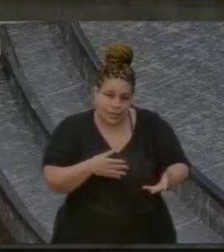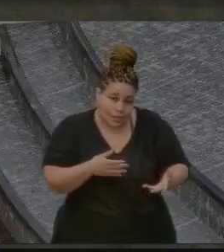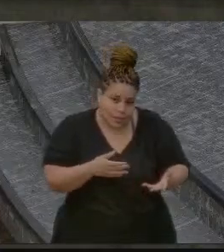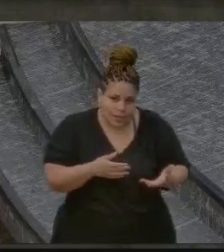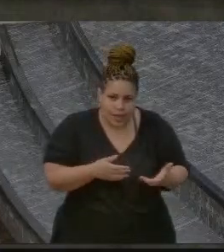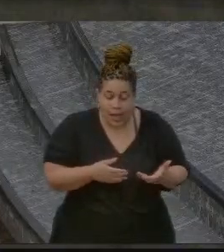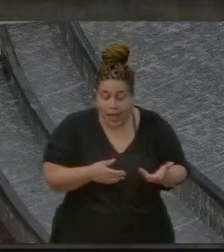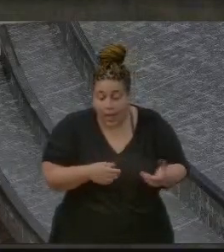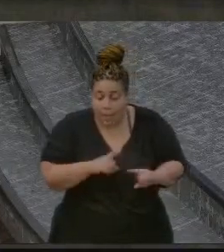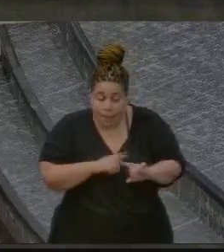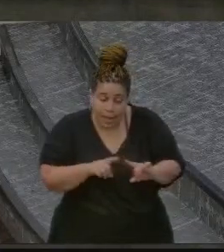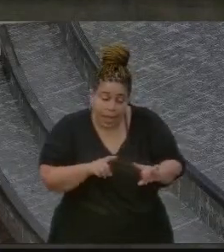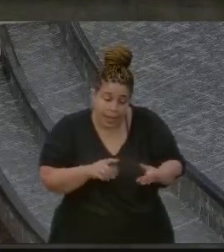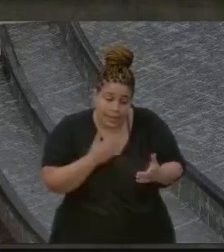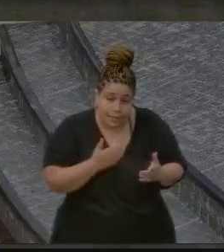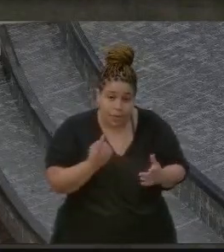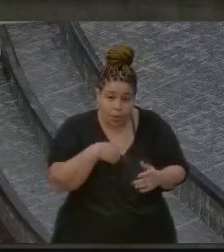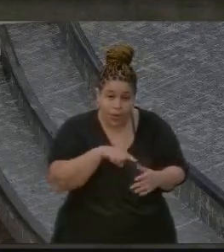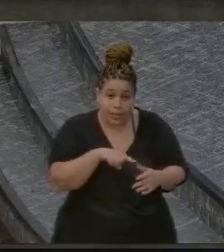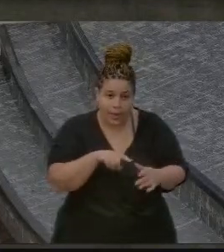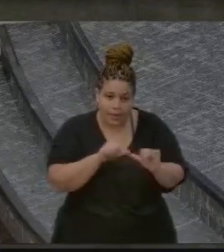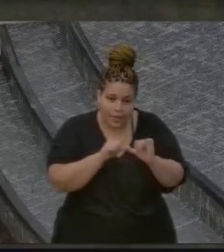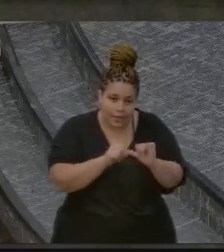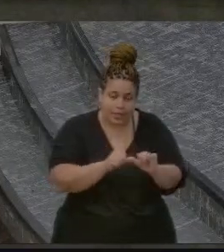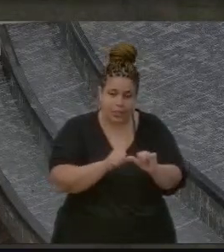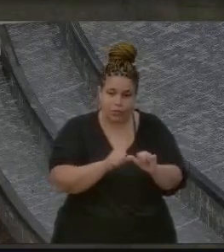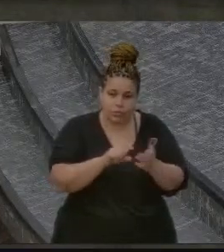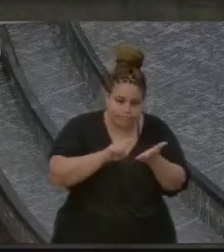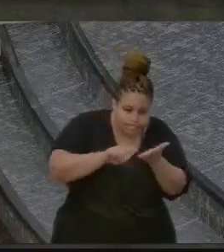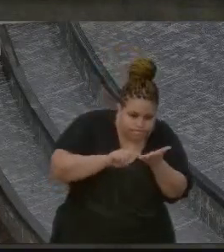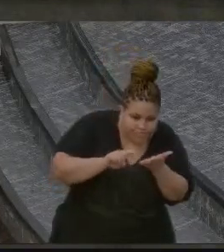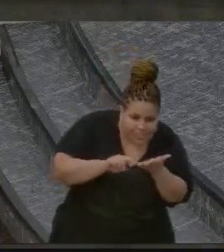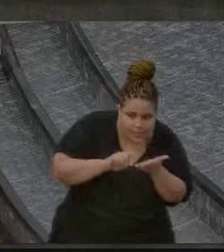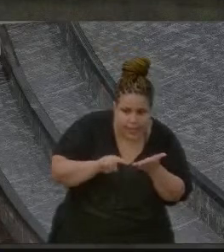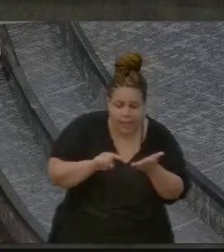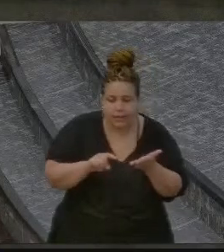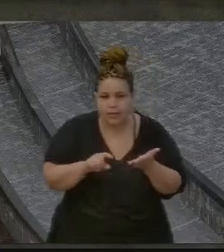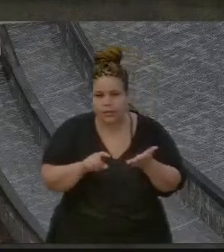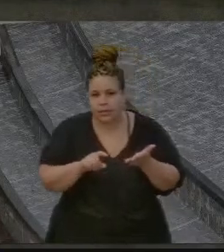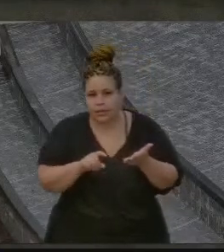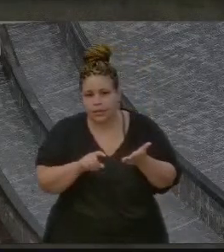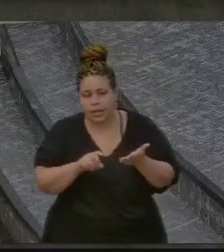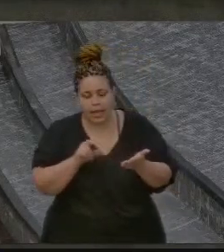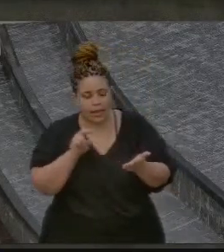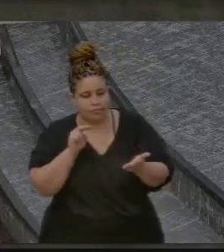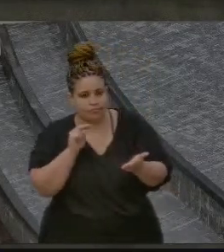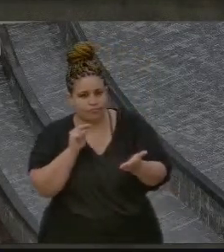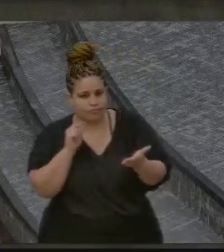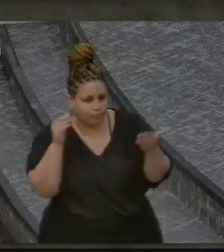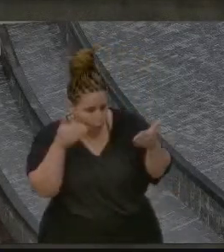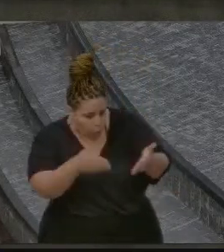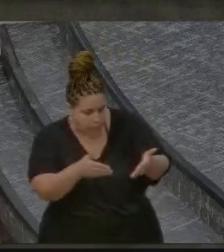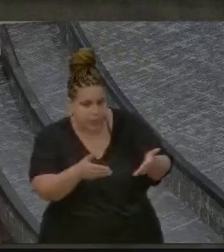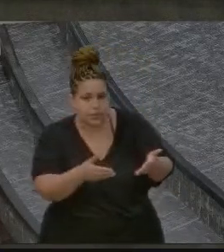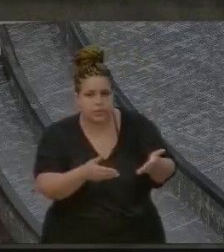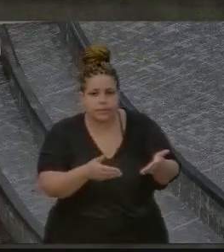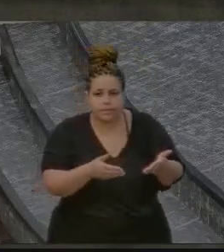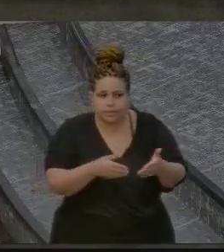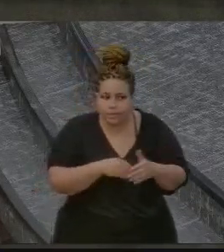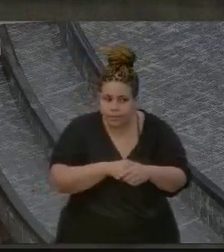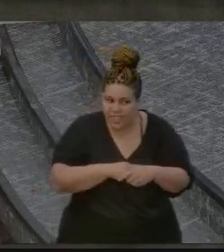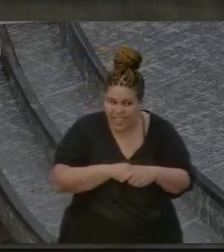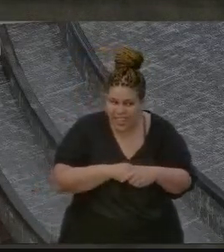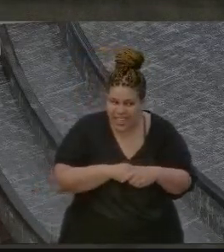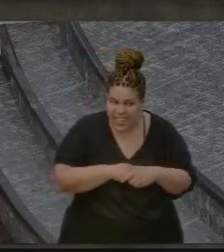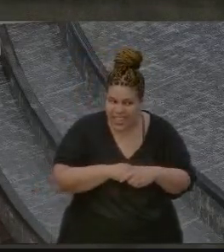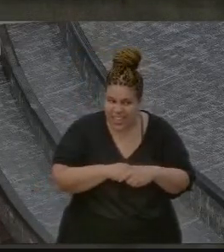something that we can move forward to do. The way I look at discipline is that it affects the overall character and climate